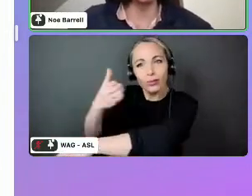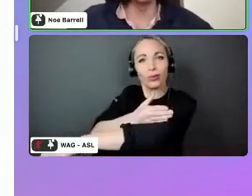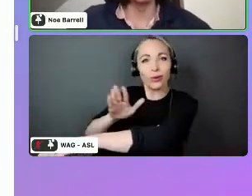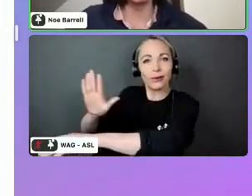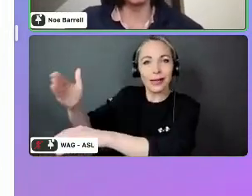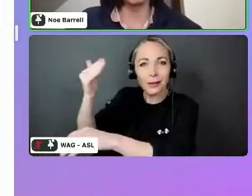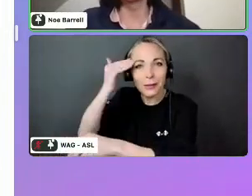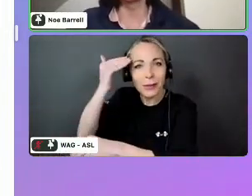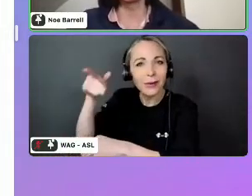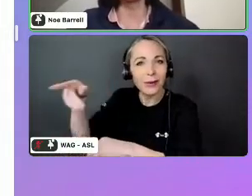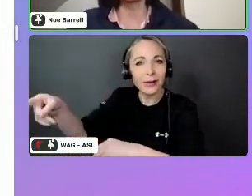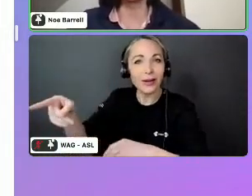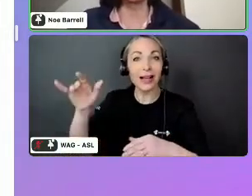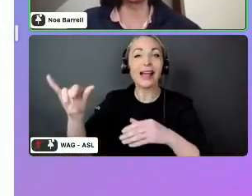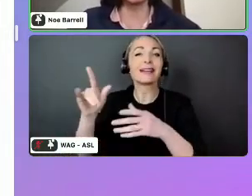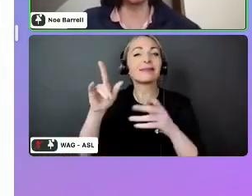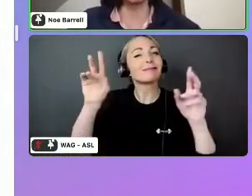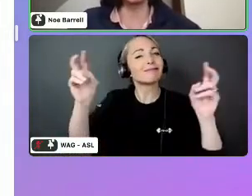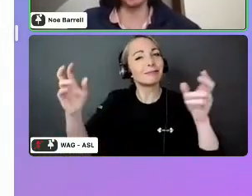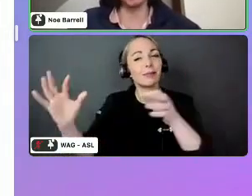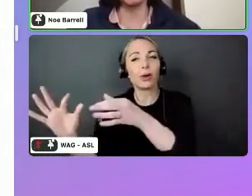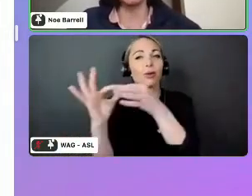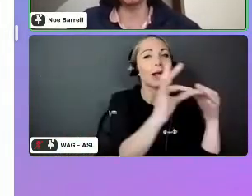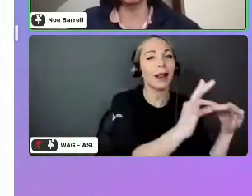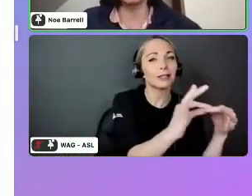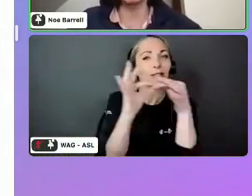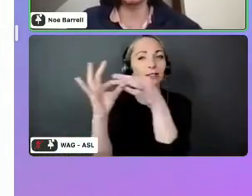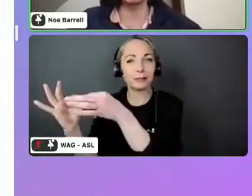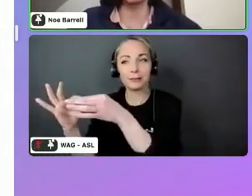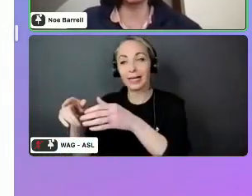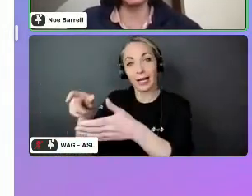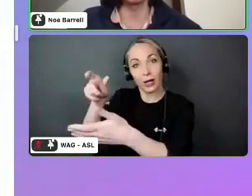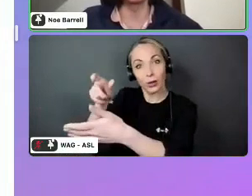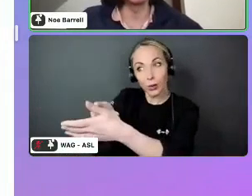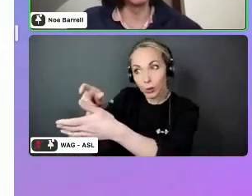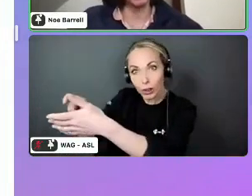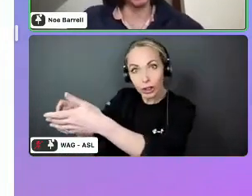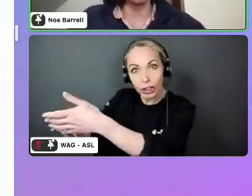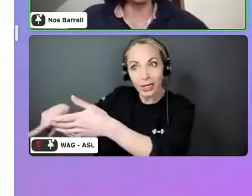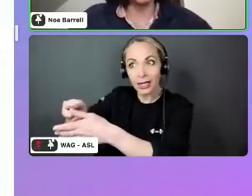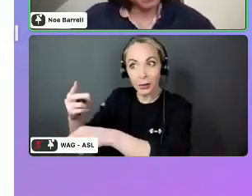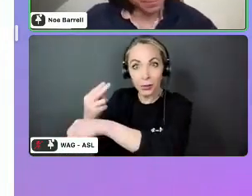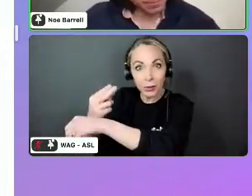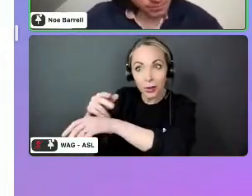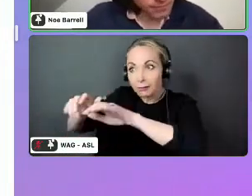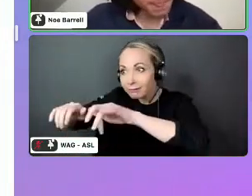network to specifically target the user interface design